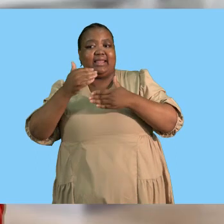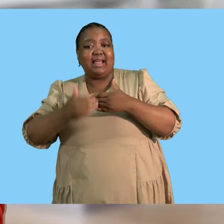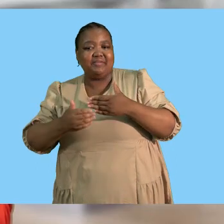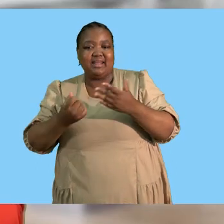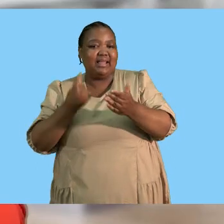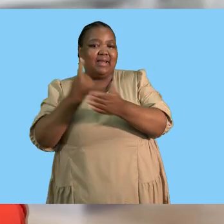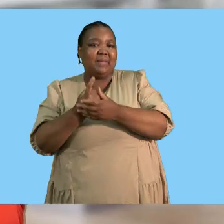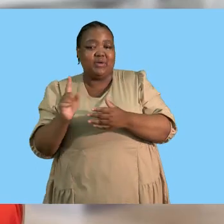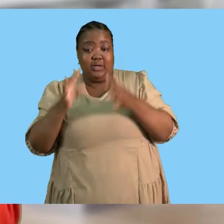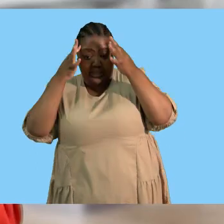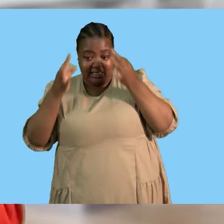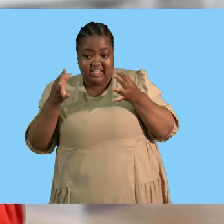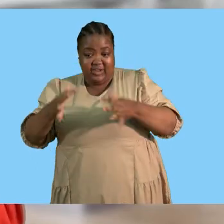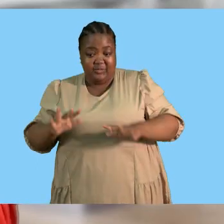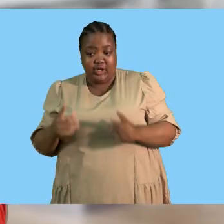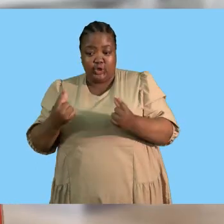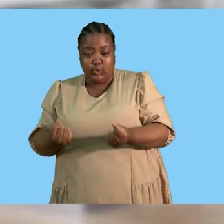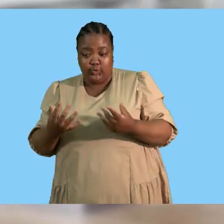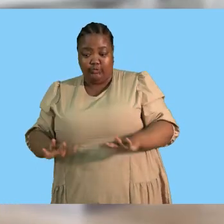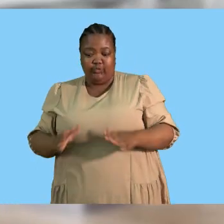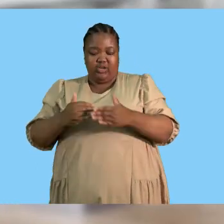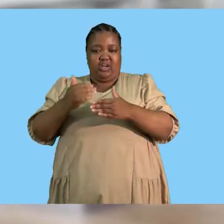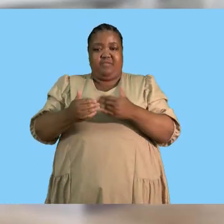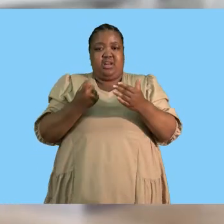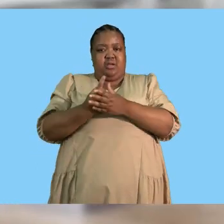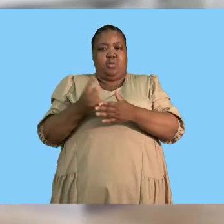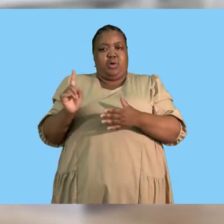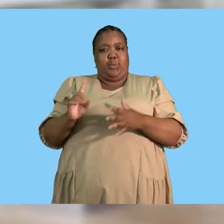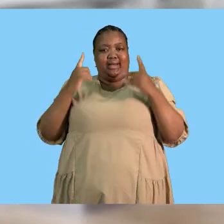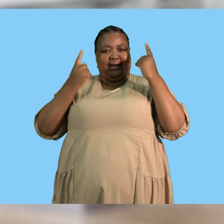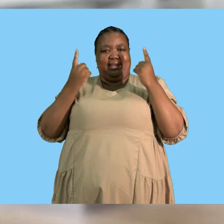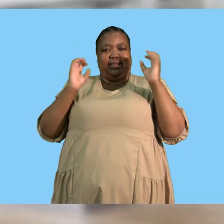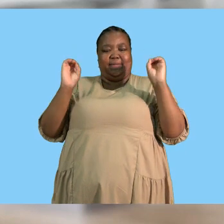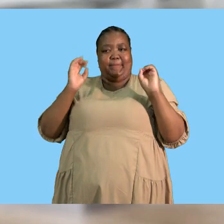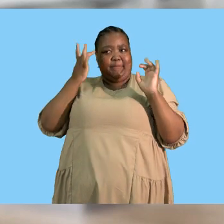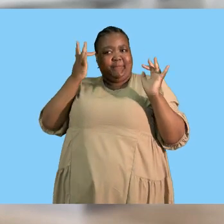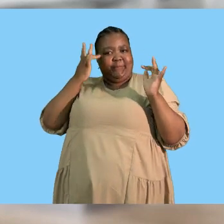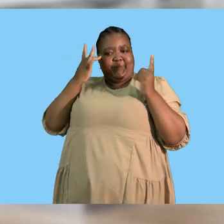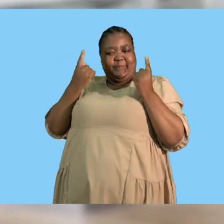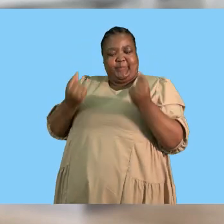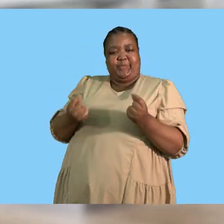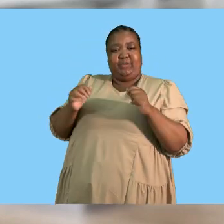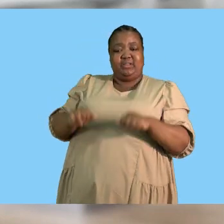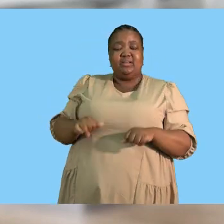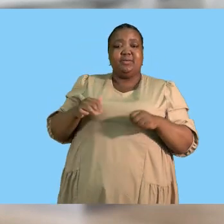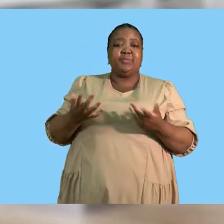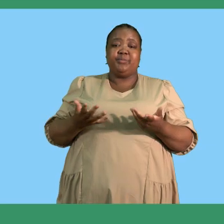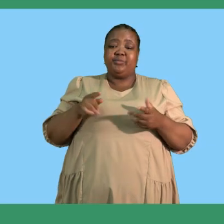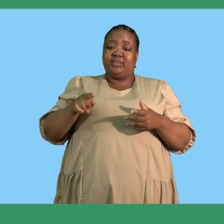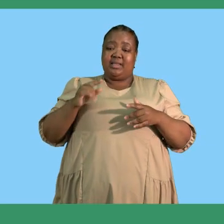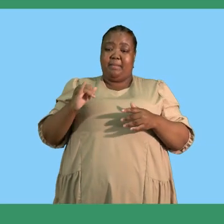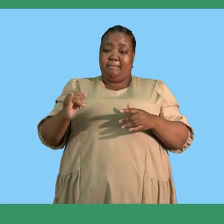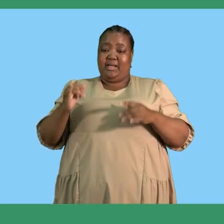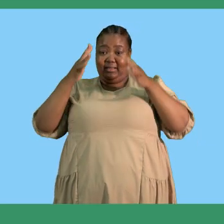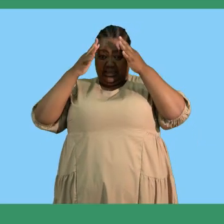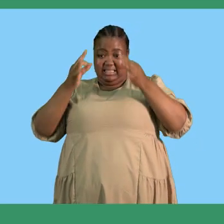about the repercussion or the consequences of your decision. Now, it is why it explains that